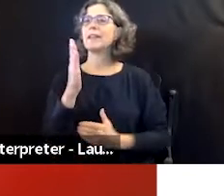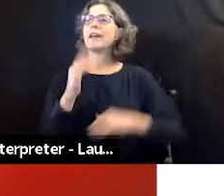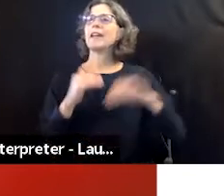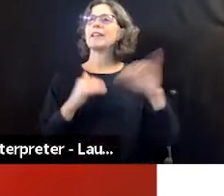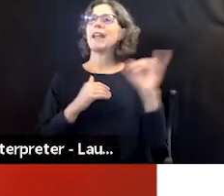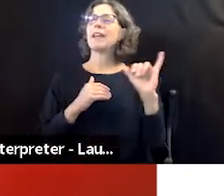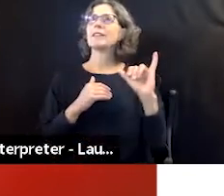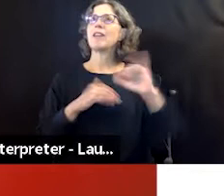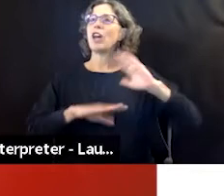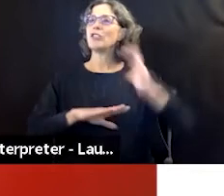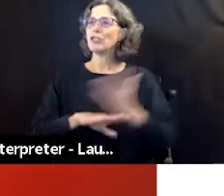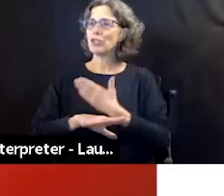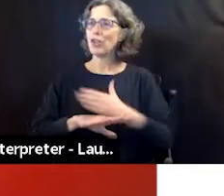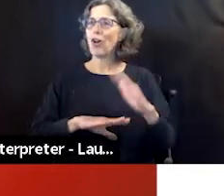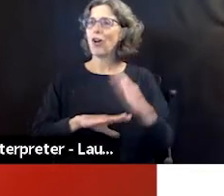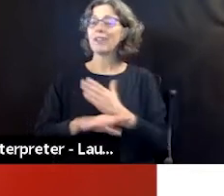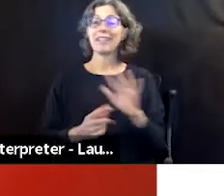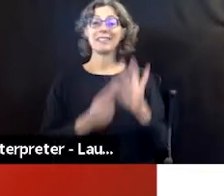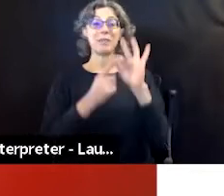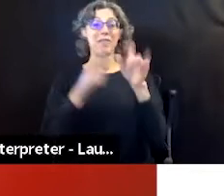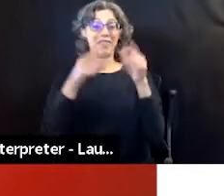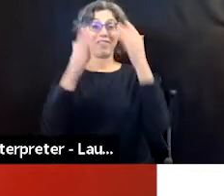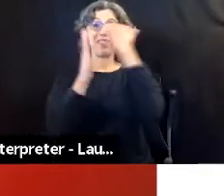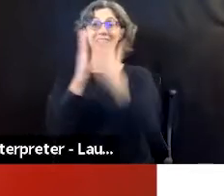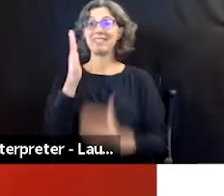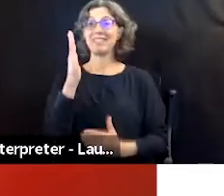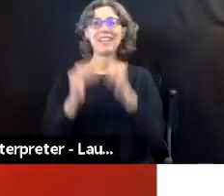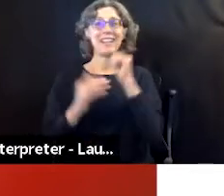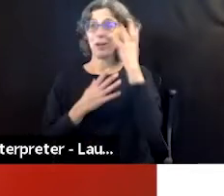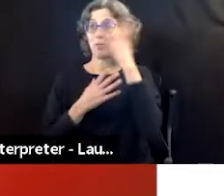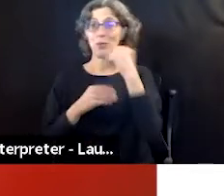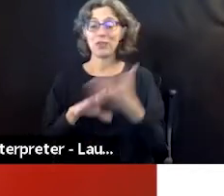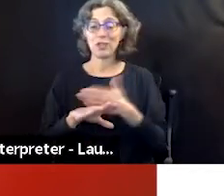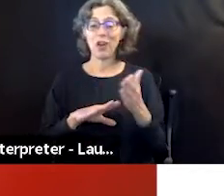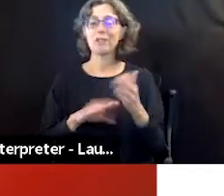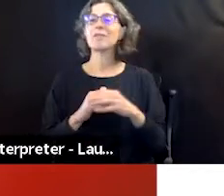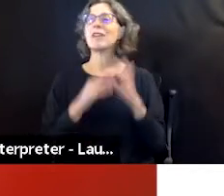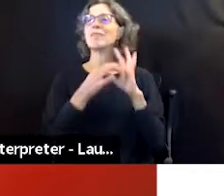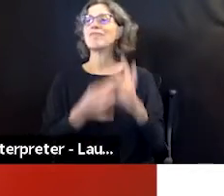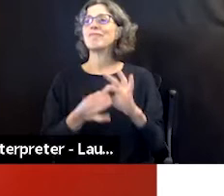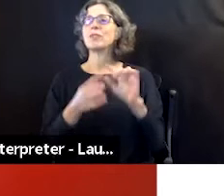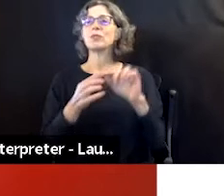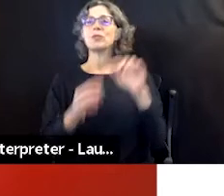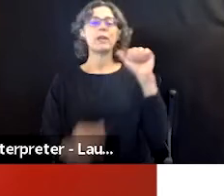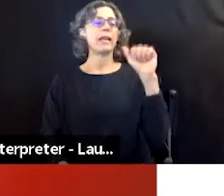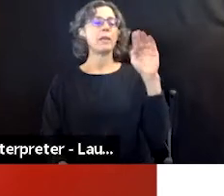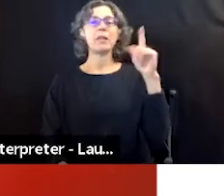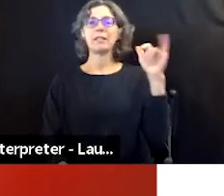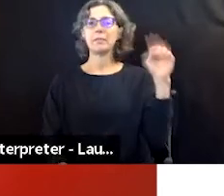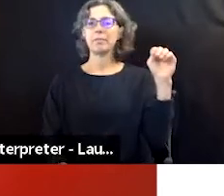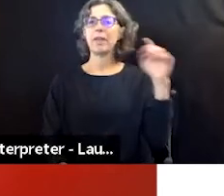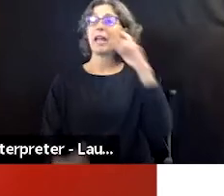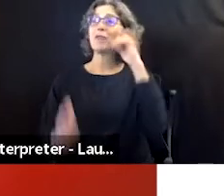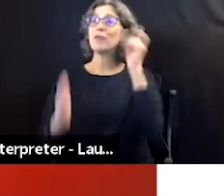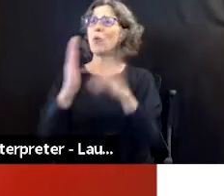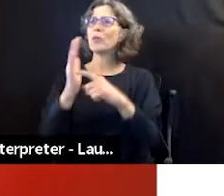lyrics, except this is not a beautiful song at all, and it's about ableism. Notice if any